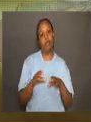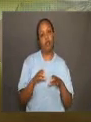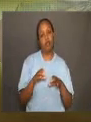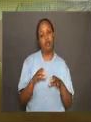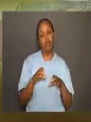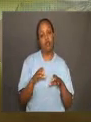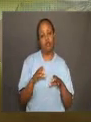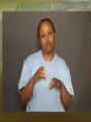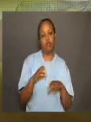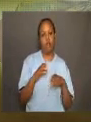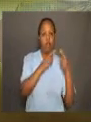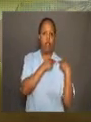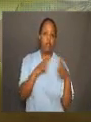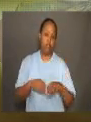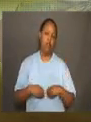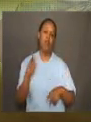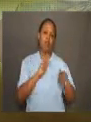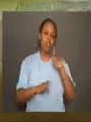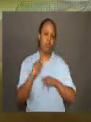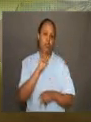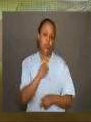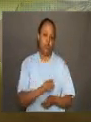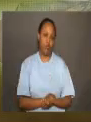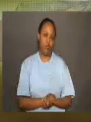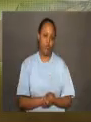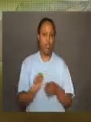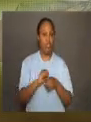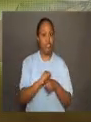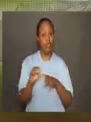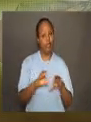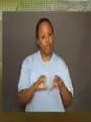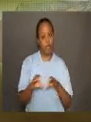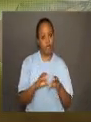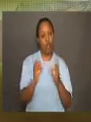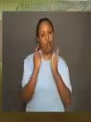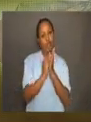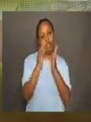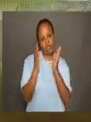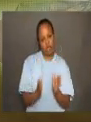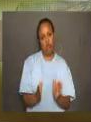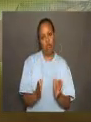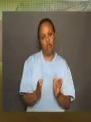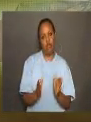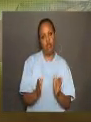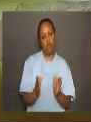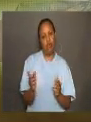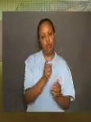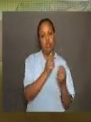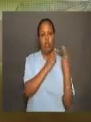mandate from the people, it exercises legitimate authority and